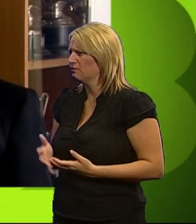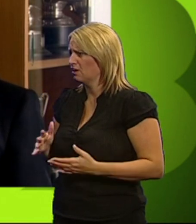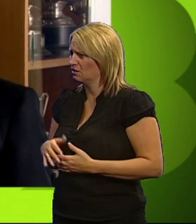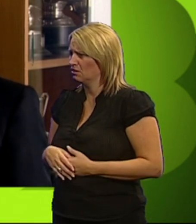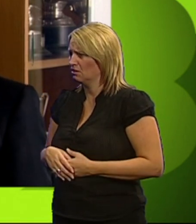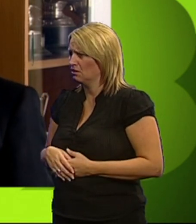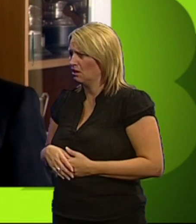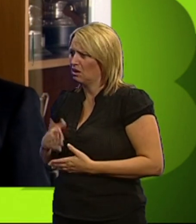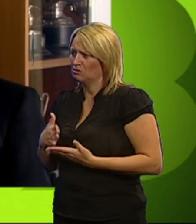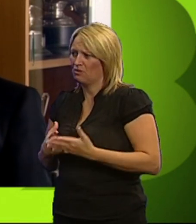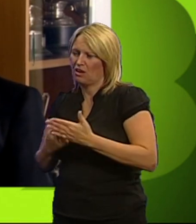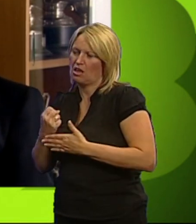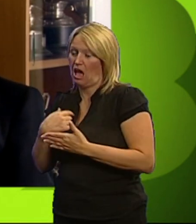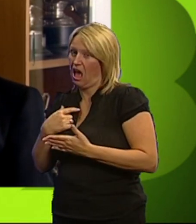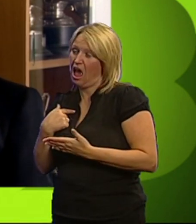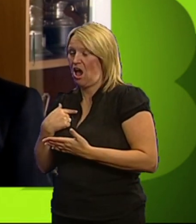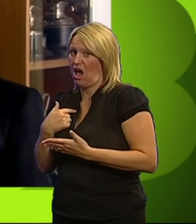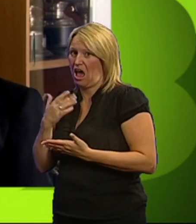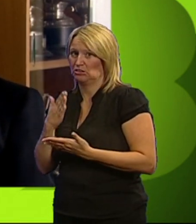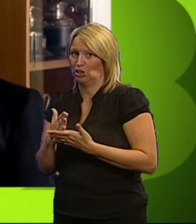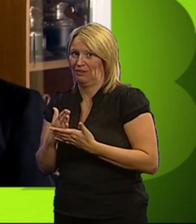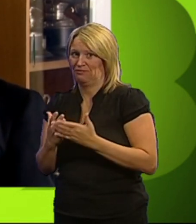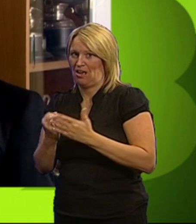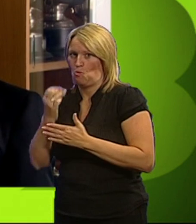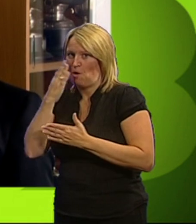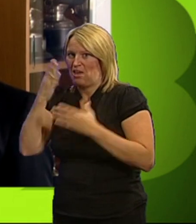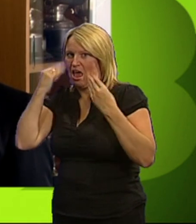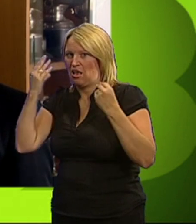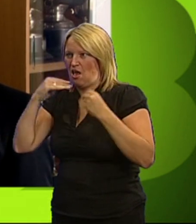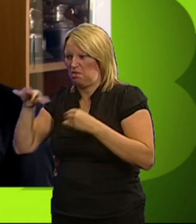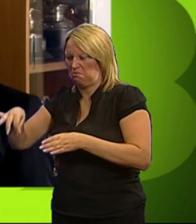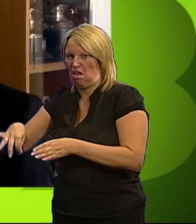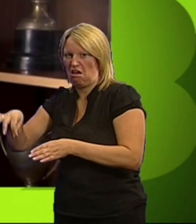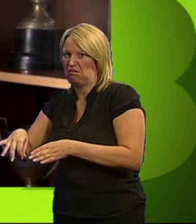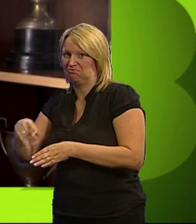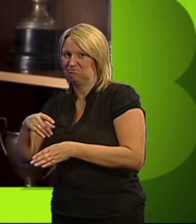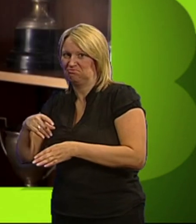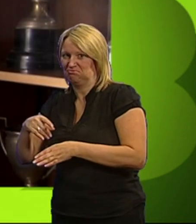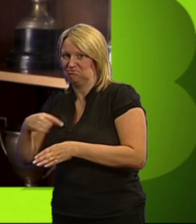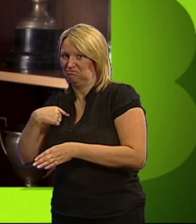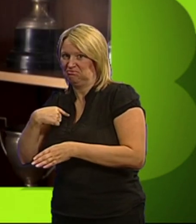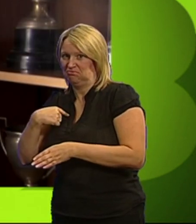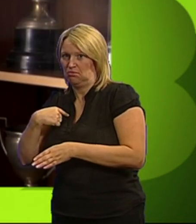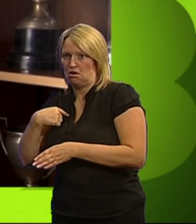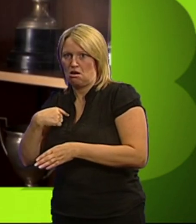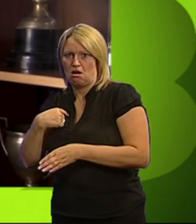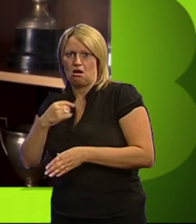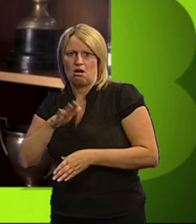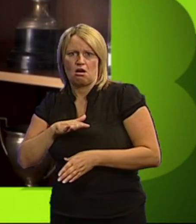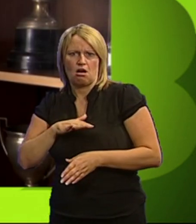So, if, for example, it turned out that I hadn't actually found a werewolf here in the plug